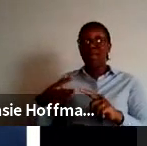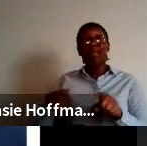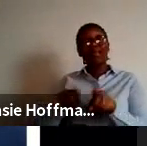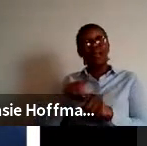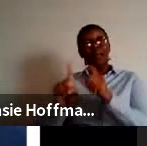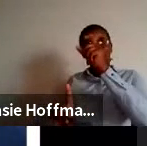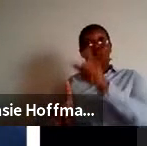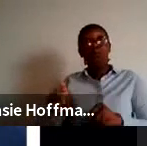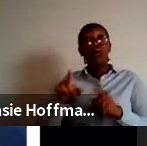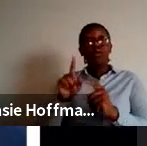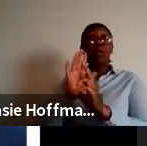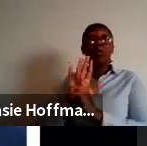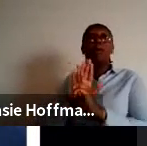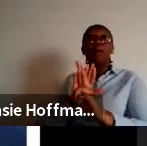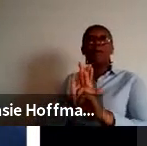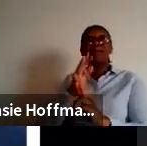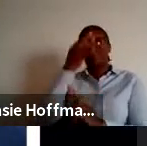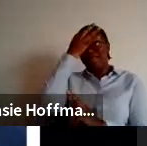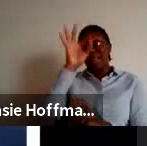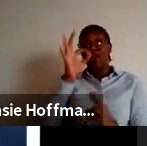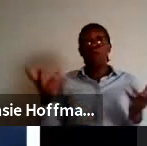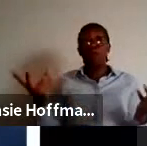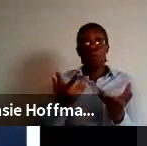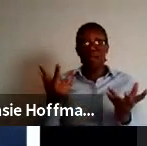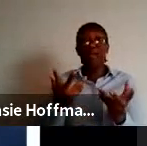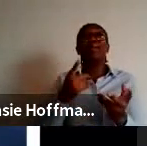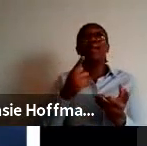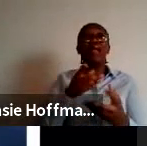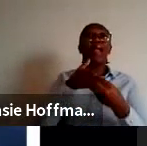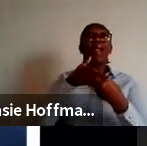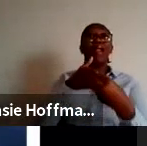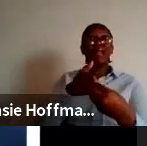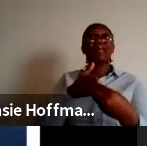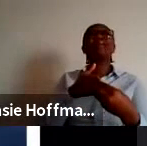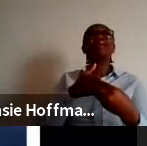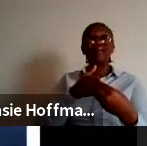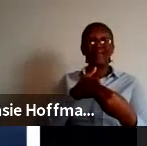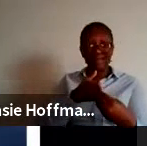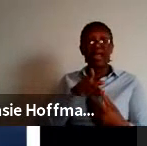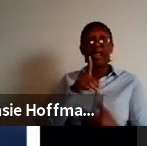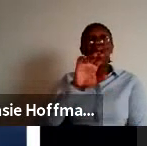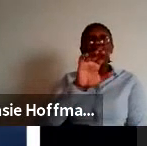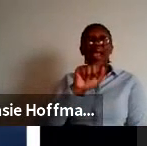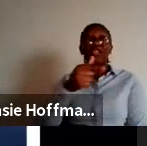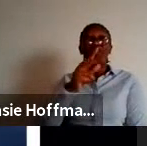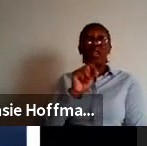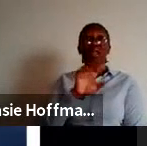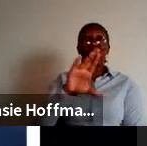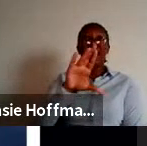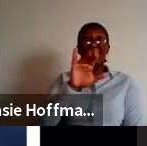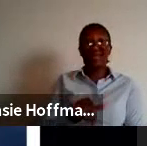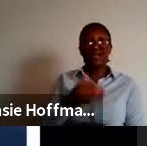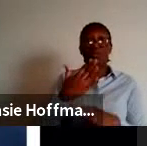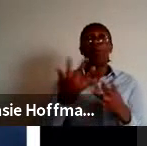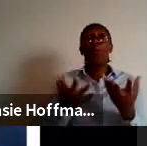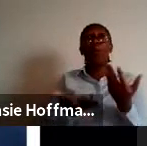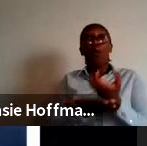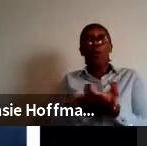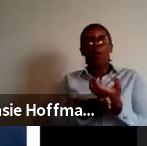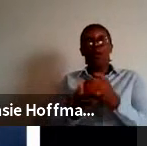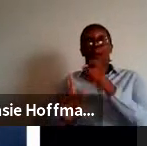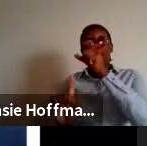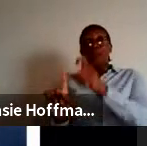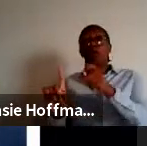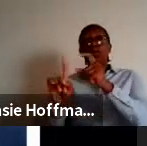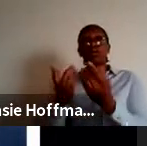government as the leader of the Interagency Working Group on Illicit Economy. He holds master's